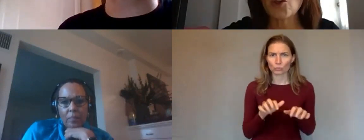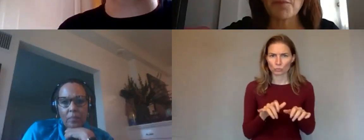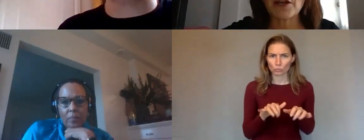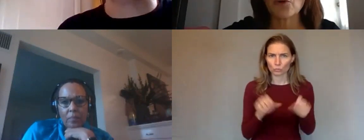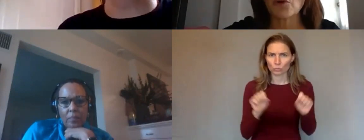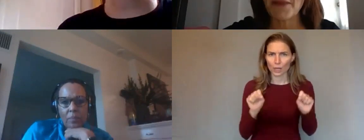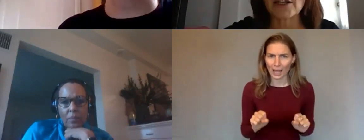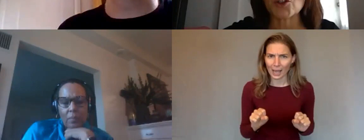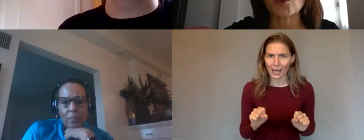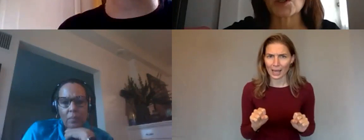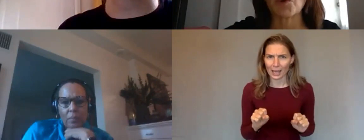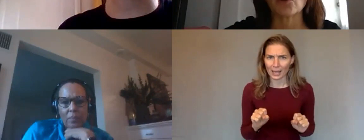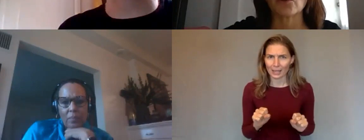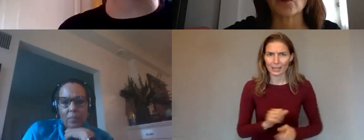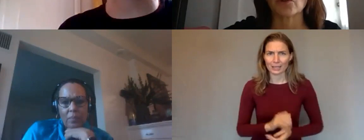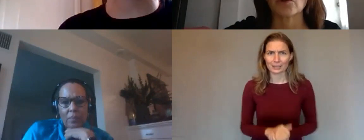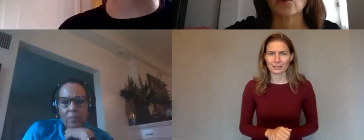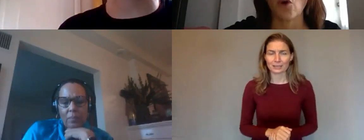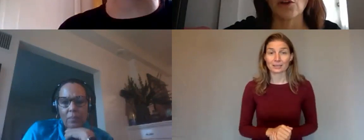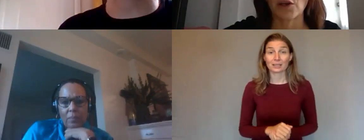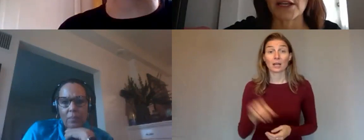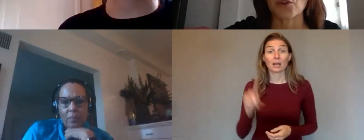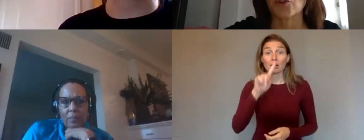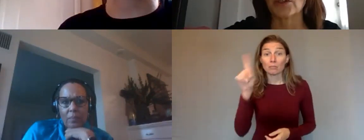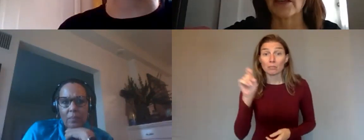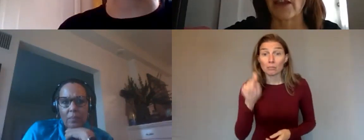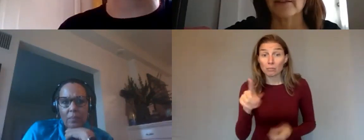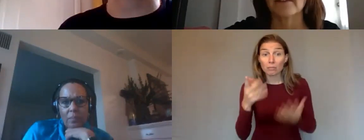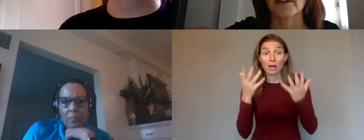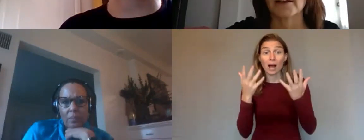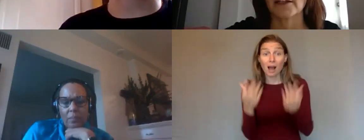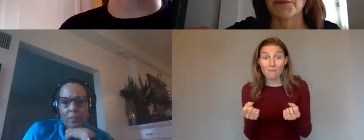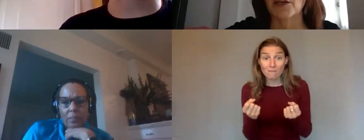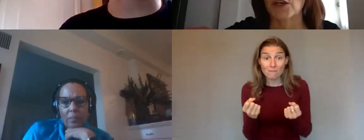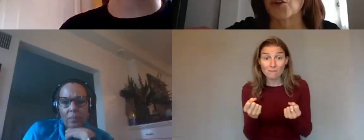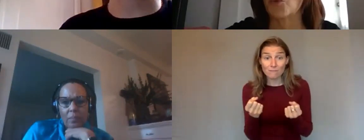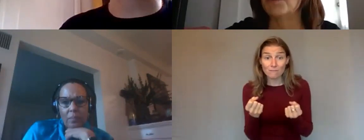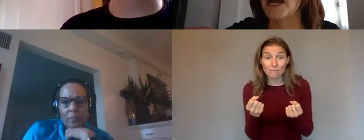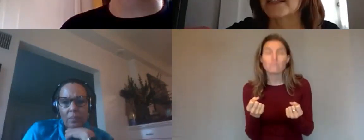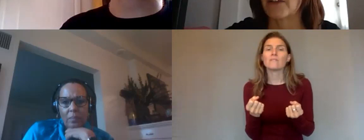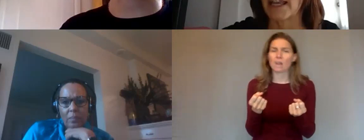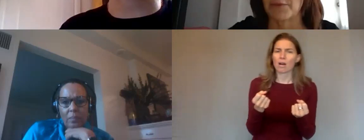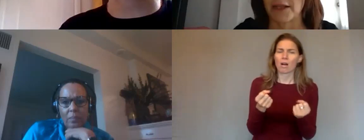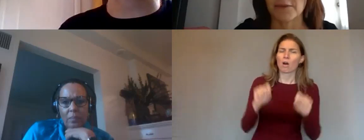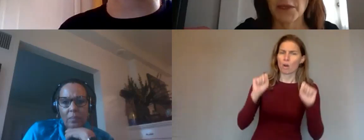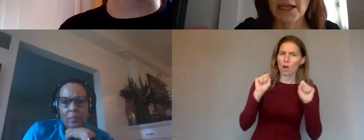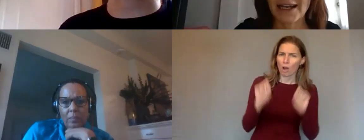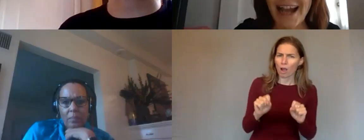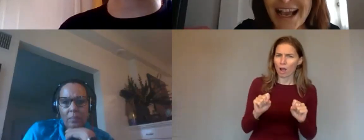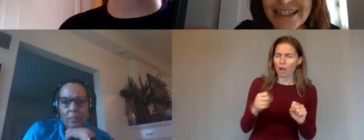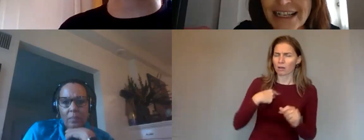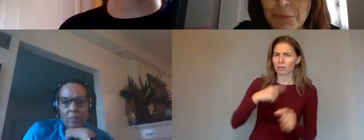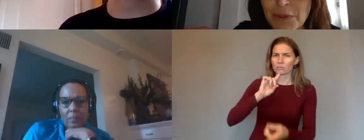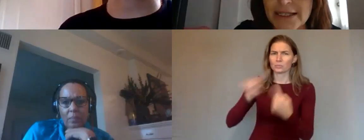if we don't manage to respond to all the questions during the event, the remaining questions by email. Can